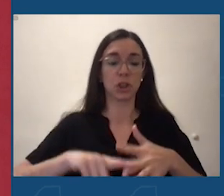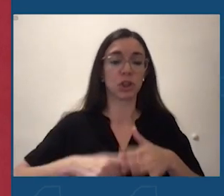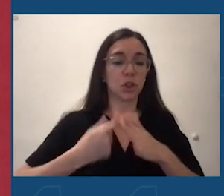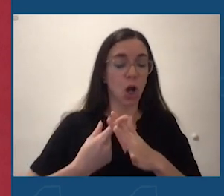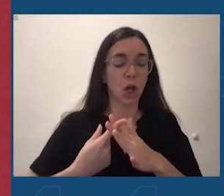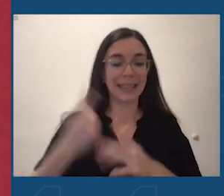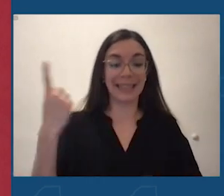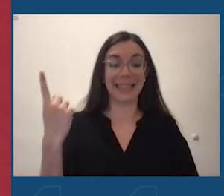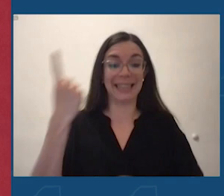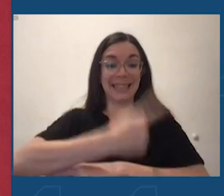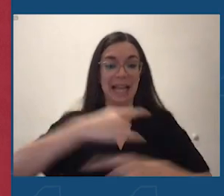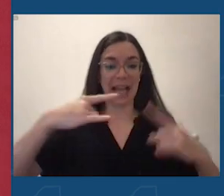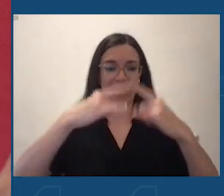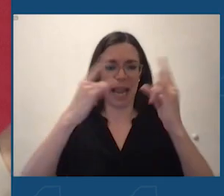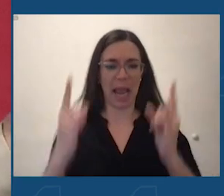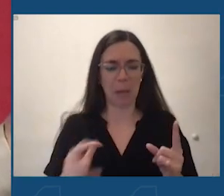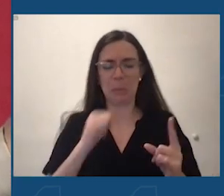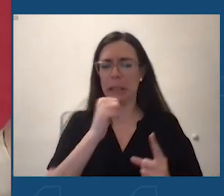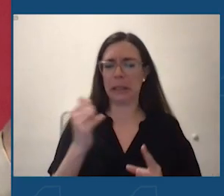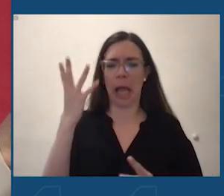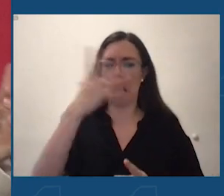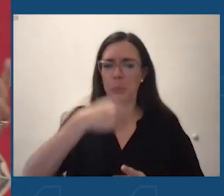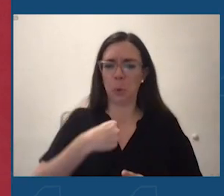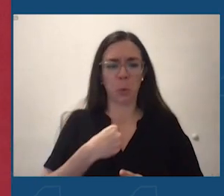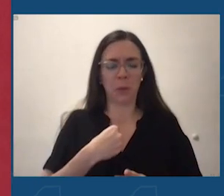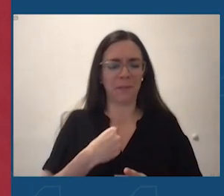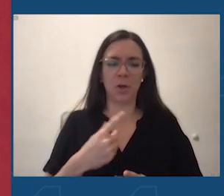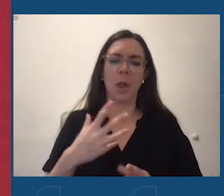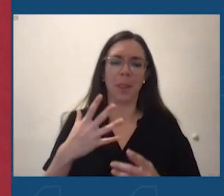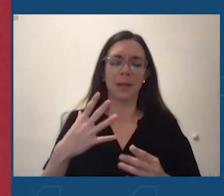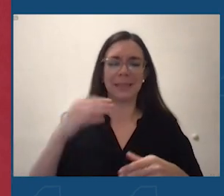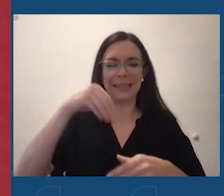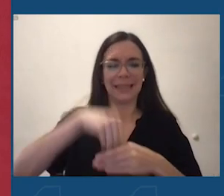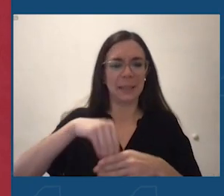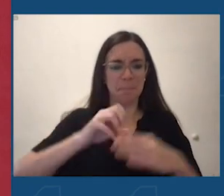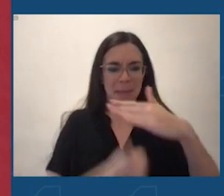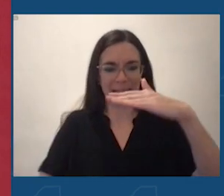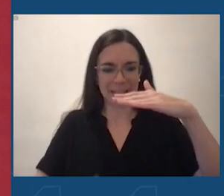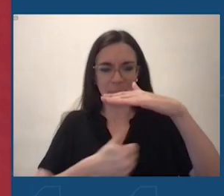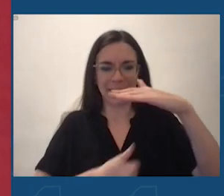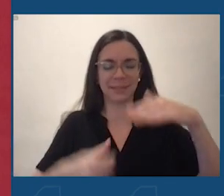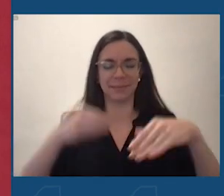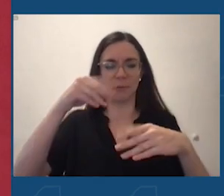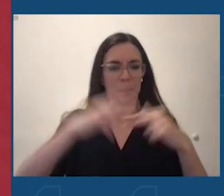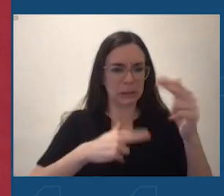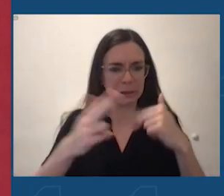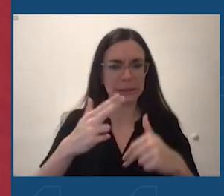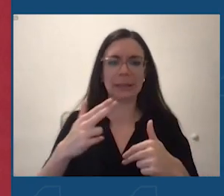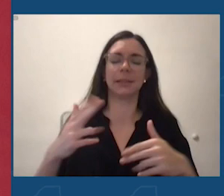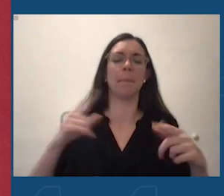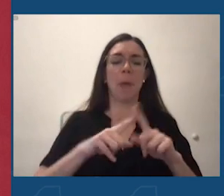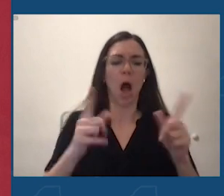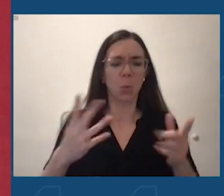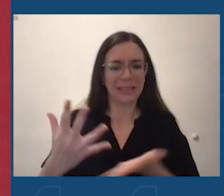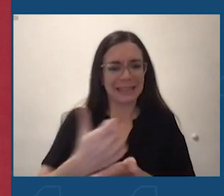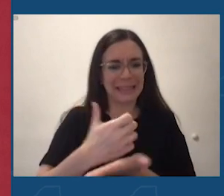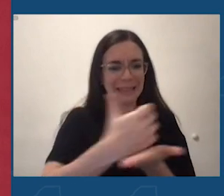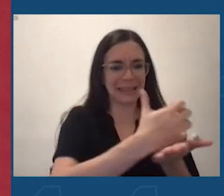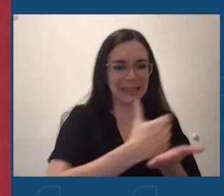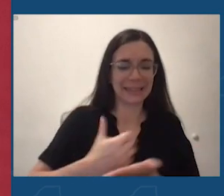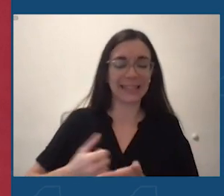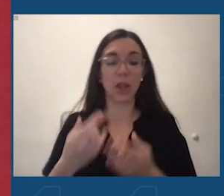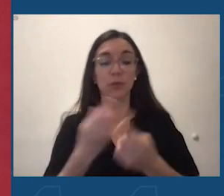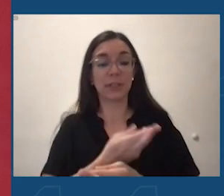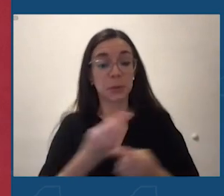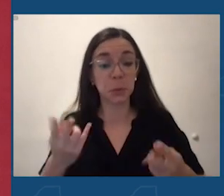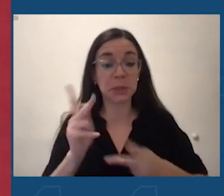of a rundown building, and the steel plant was right there. But we gathered, and we brought together the resources and the people to give